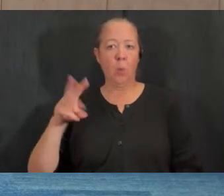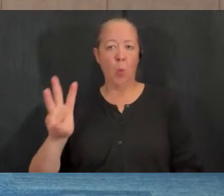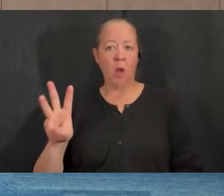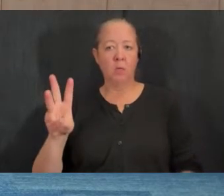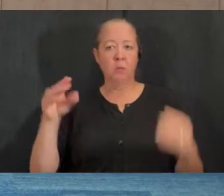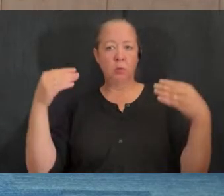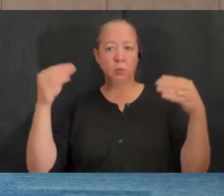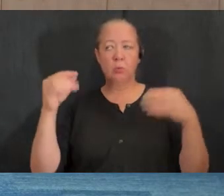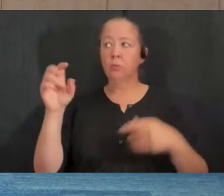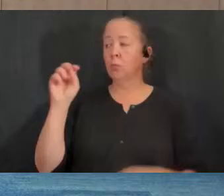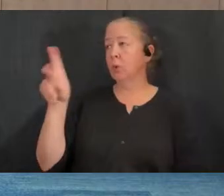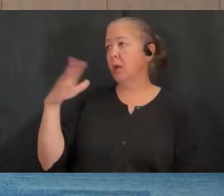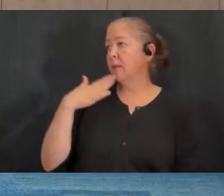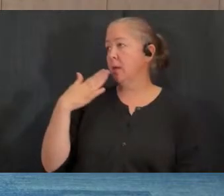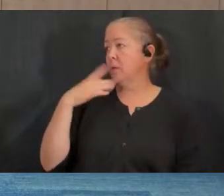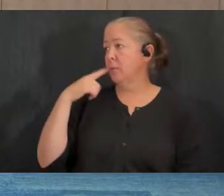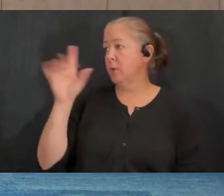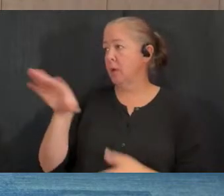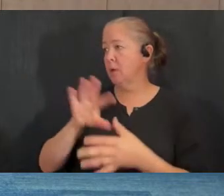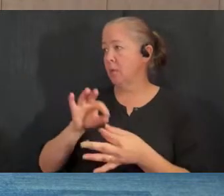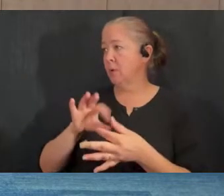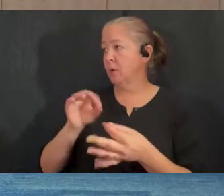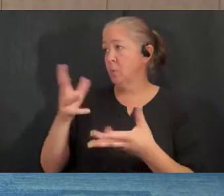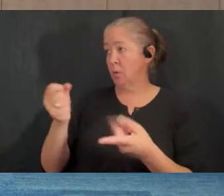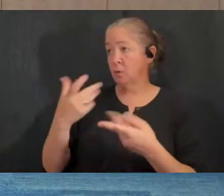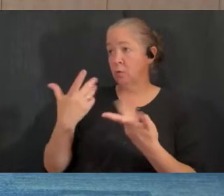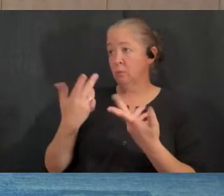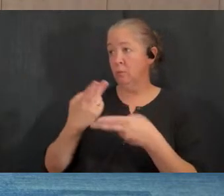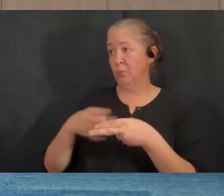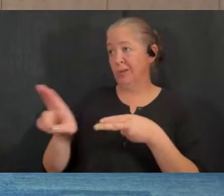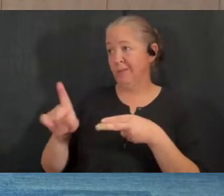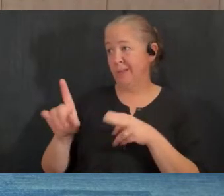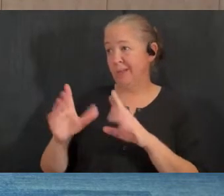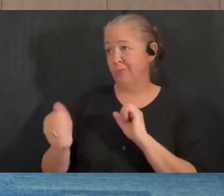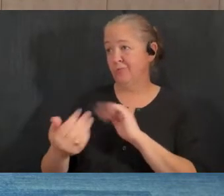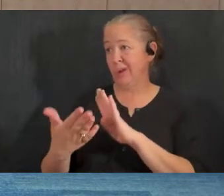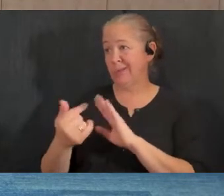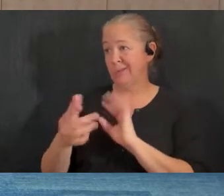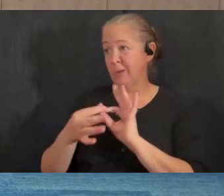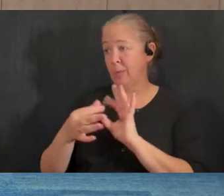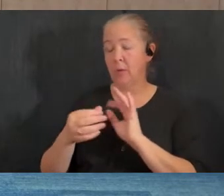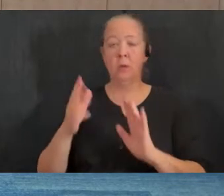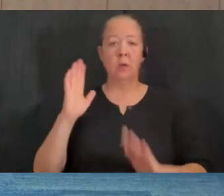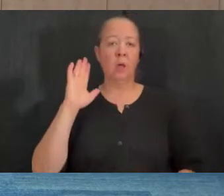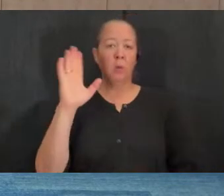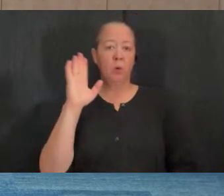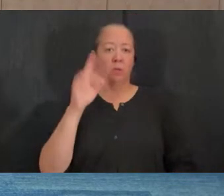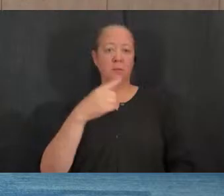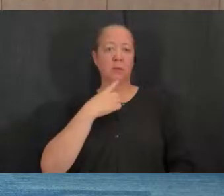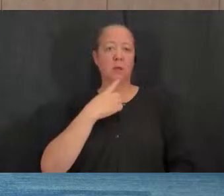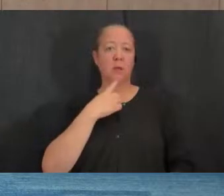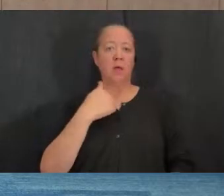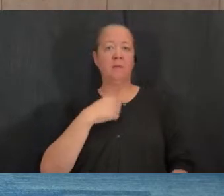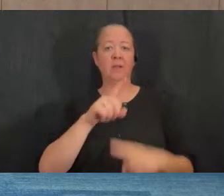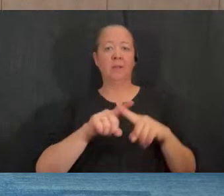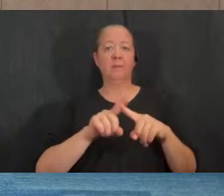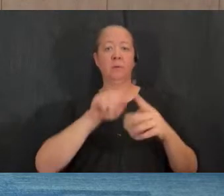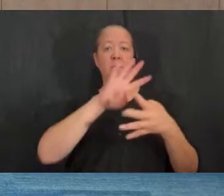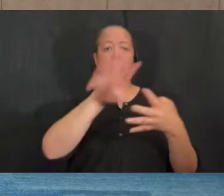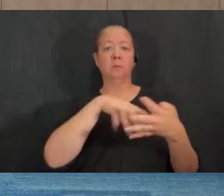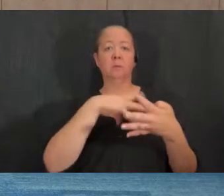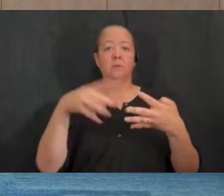to briefly address the comment? I'll just say I have a spreadsheet of all the different kinds of events,